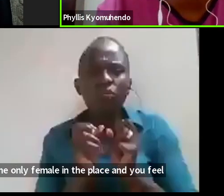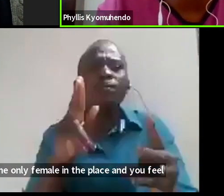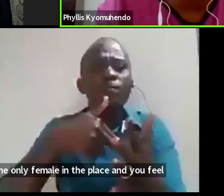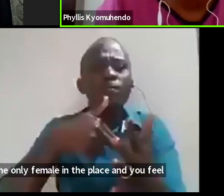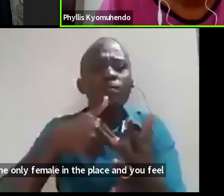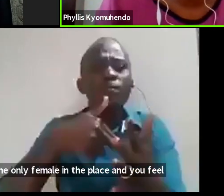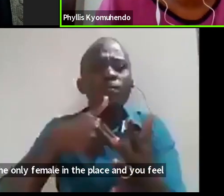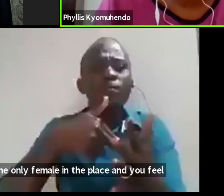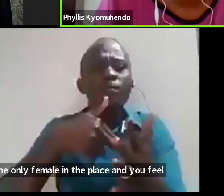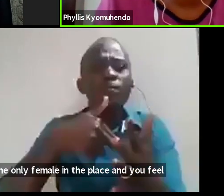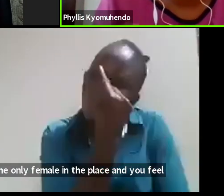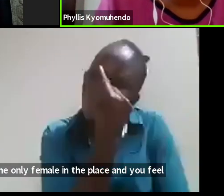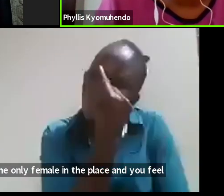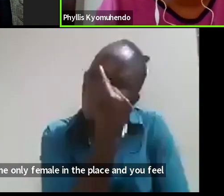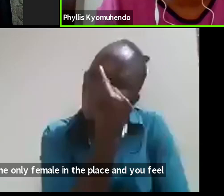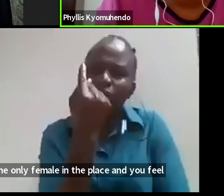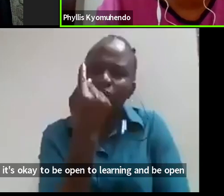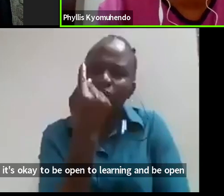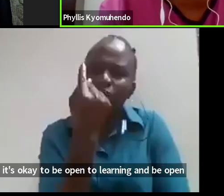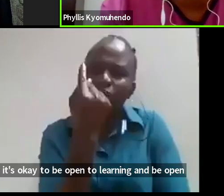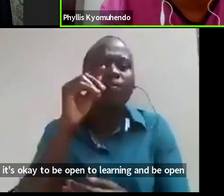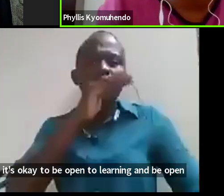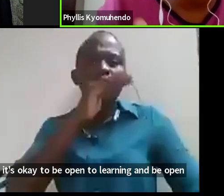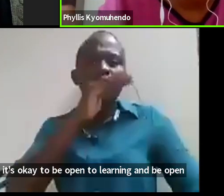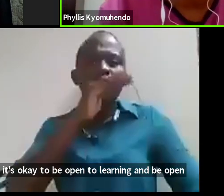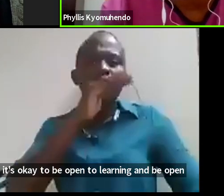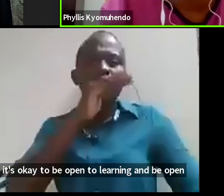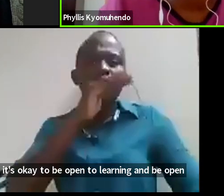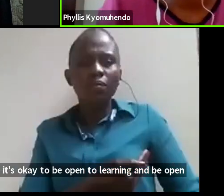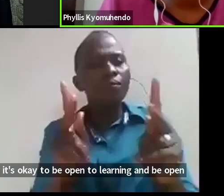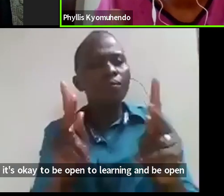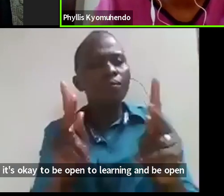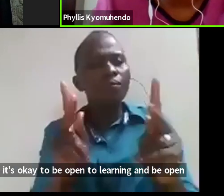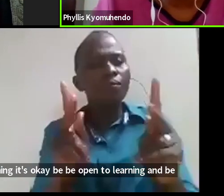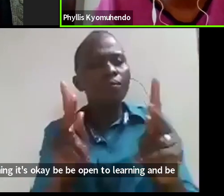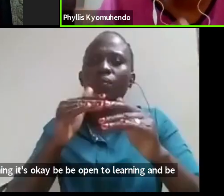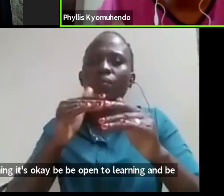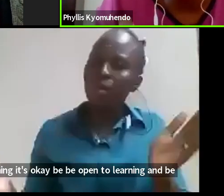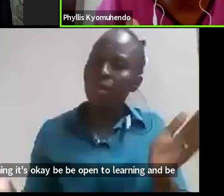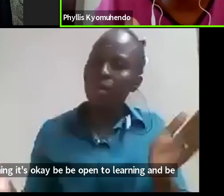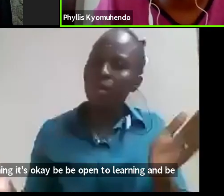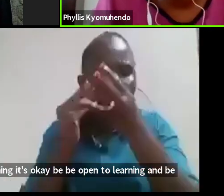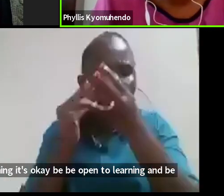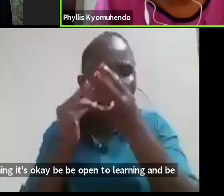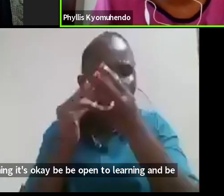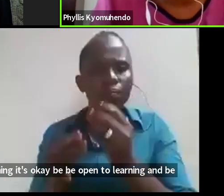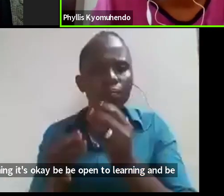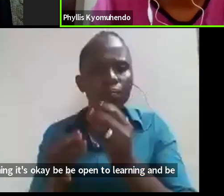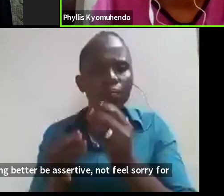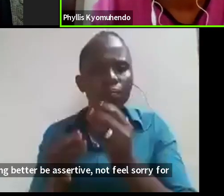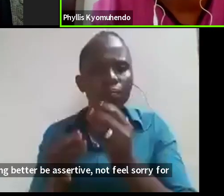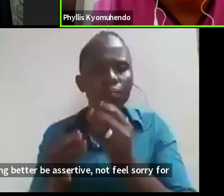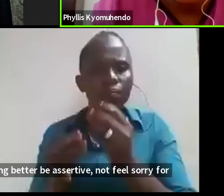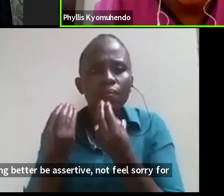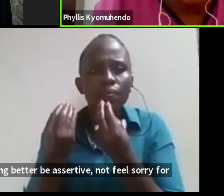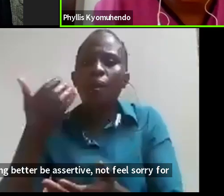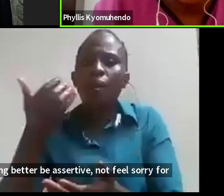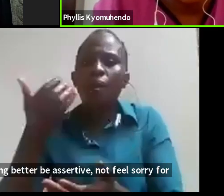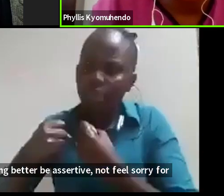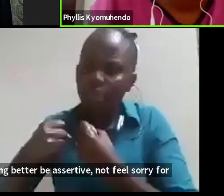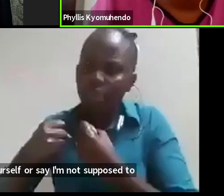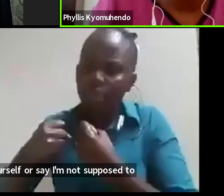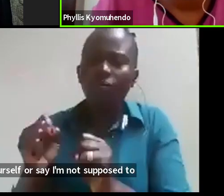to learning and be open to doing better. Be assertive. Do not feel sorry for yourself or say, I'm not supposed to do this as